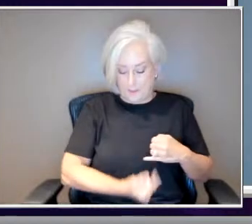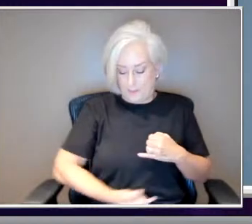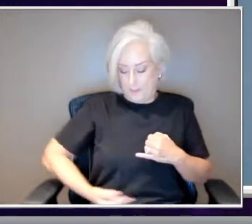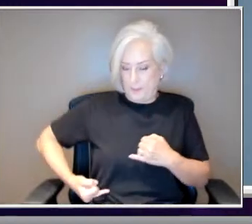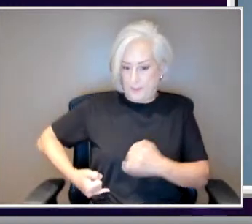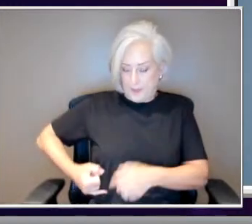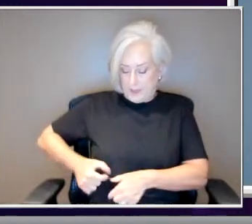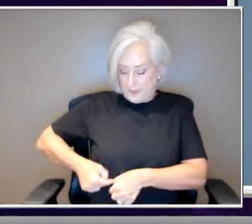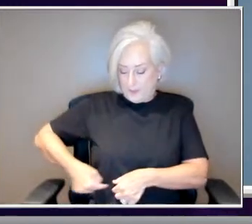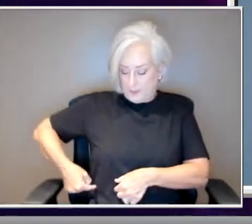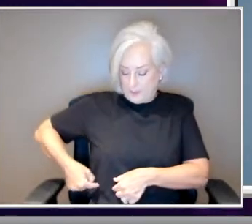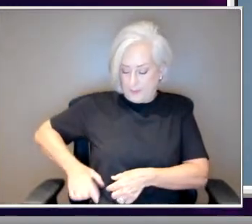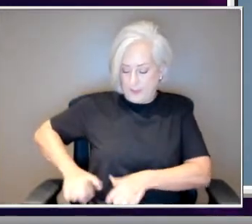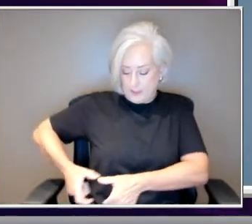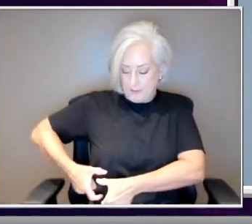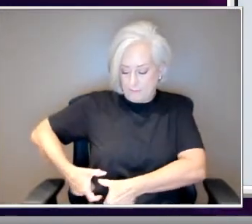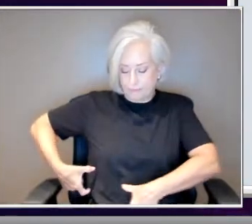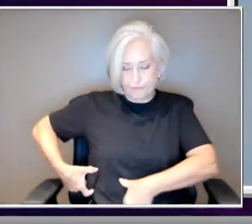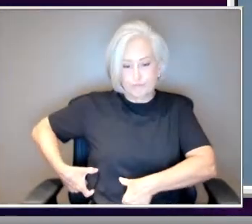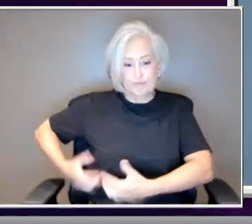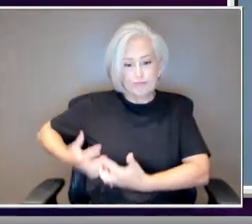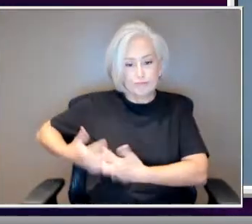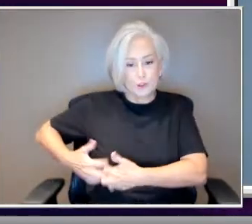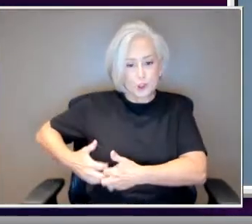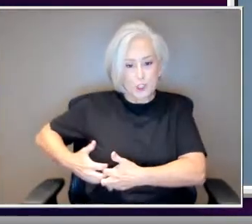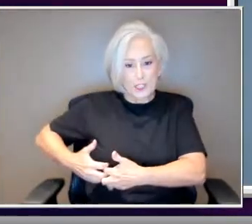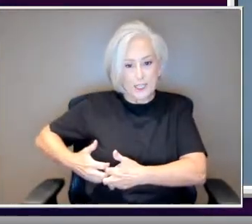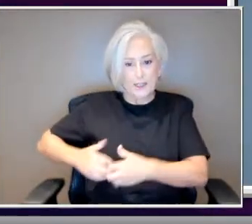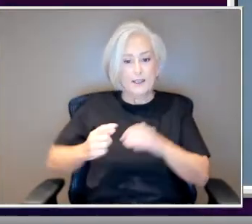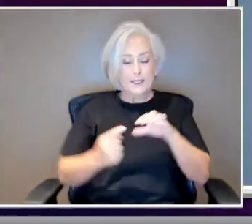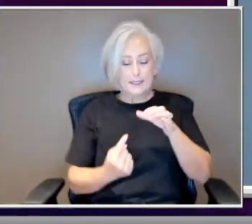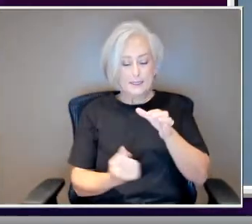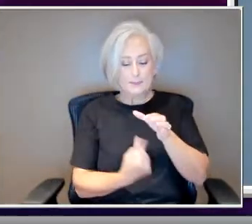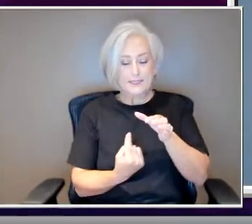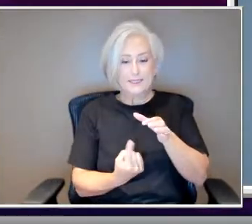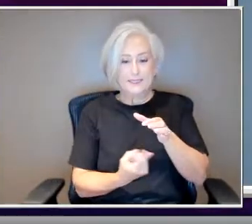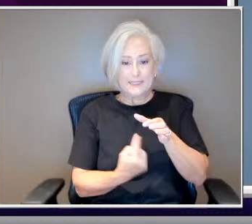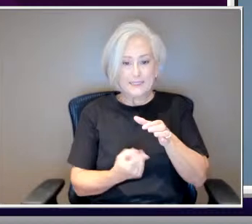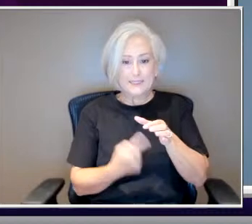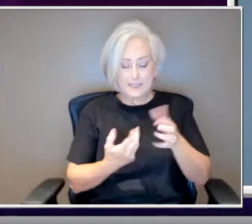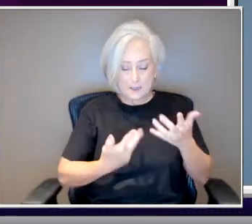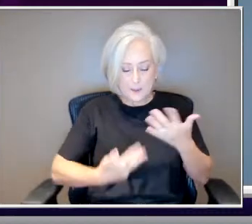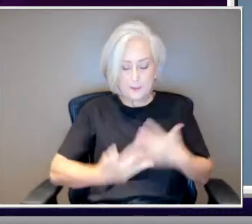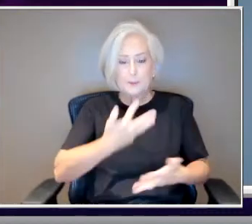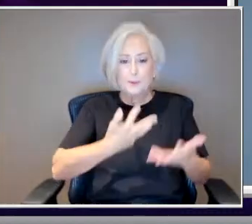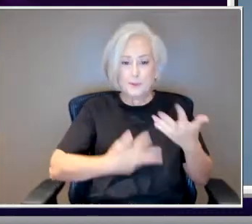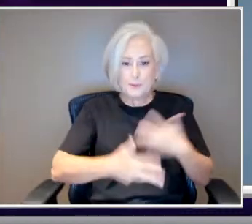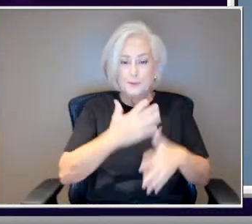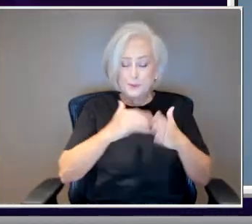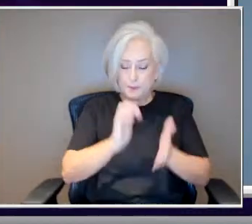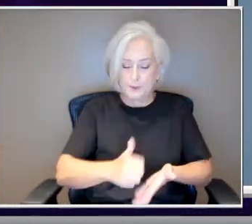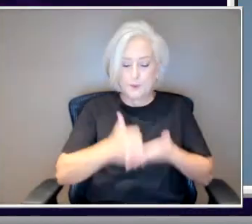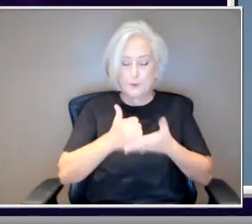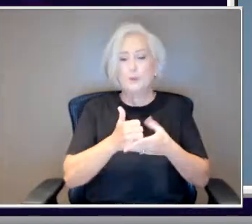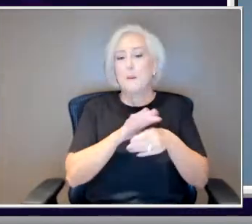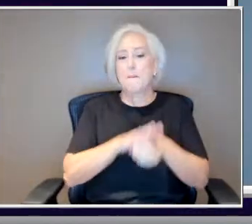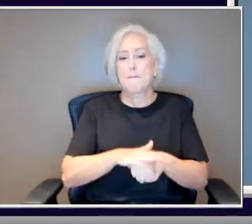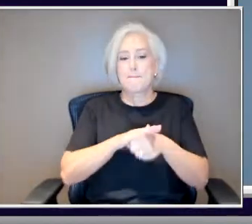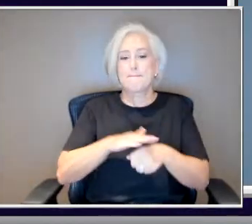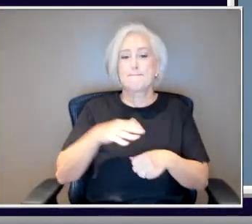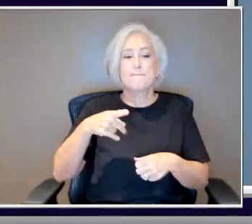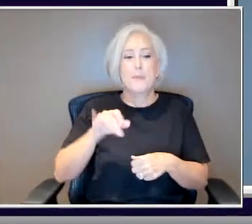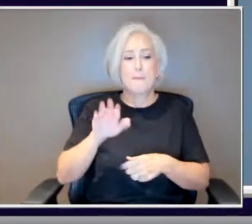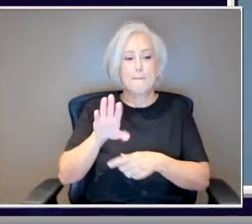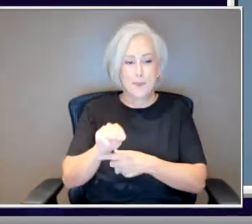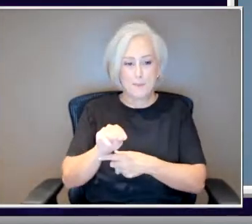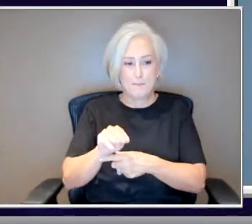at a fixed rate, and it generates outflow to assist the pump. It's a very aptly named device. And then you have